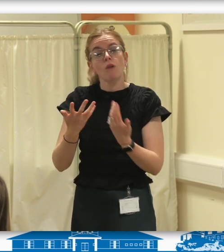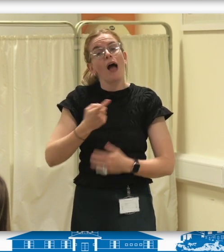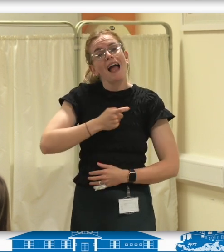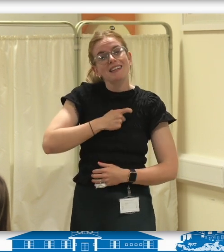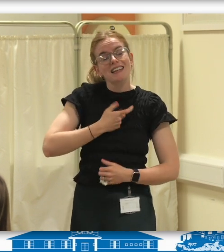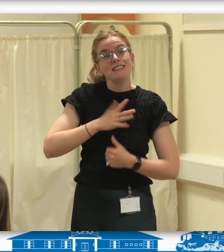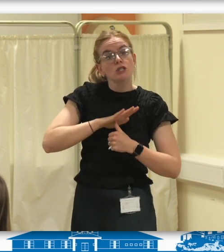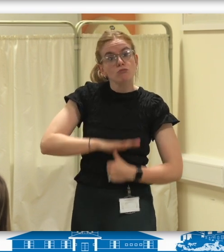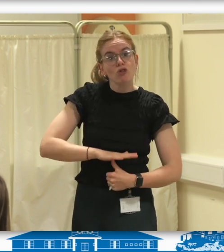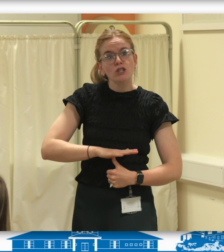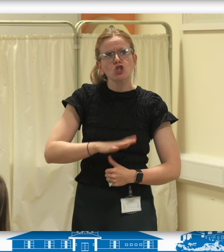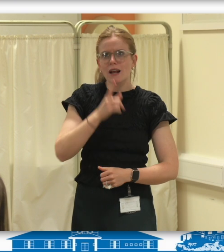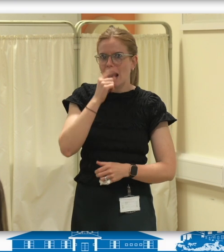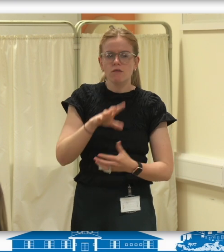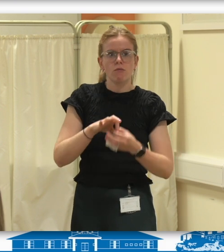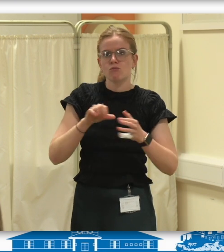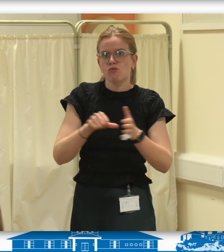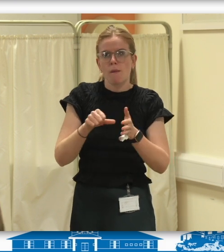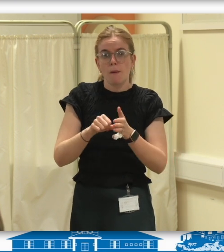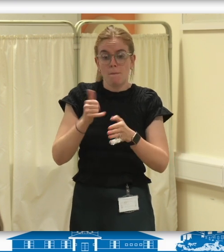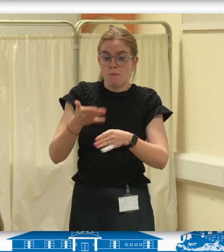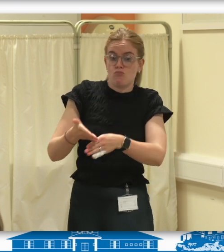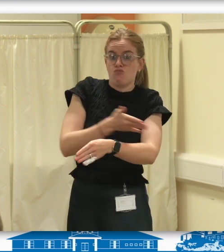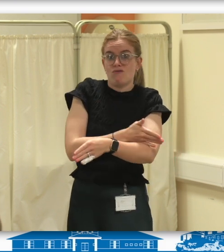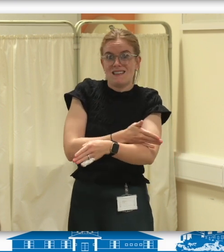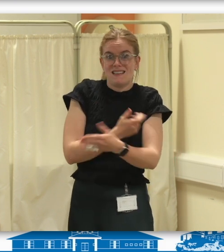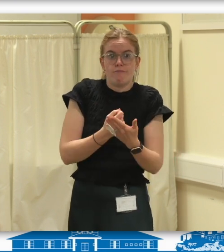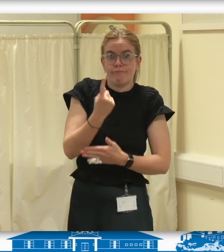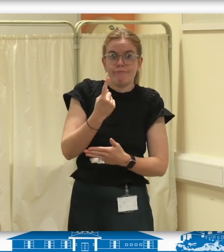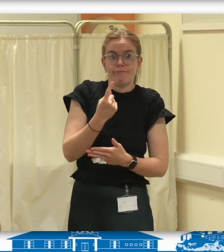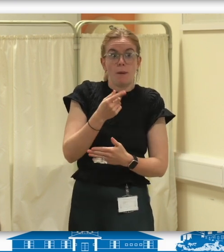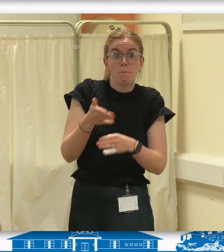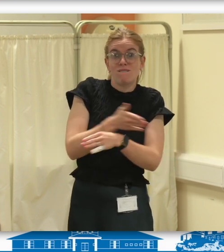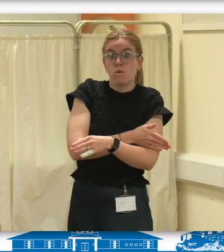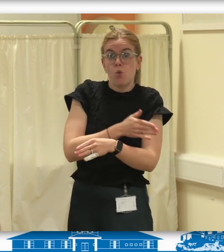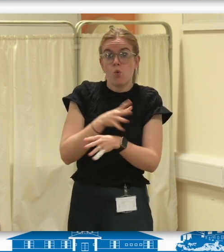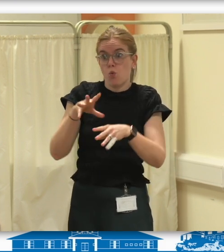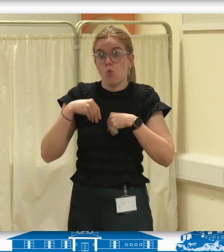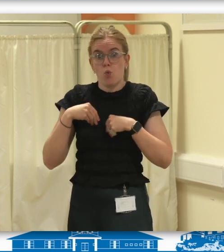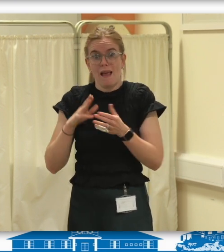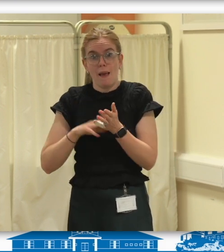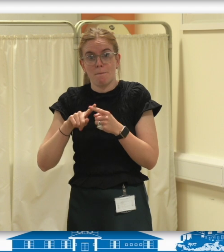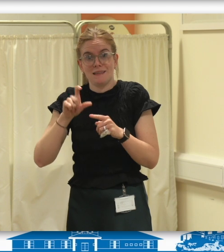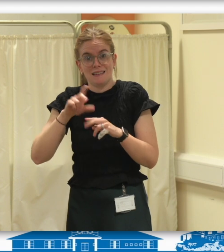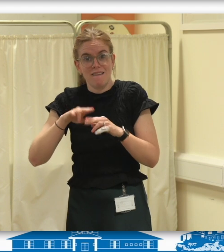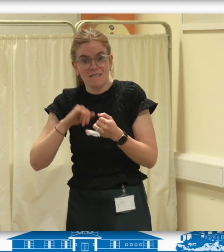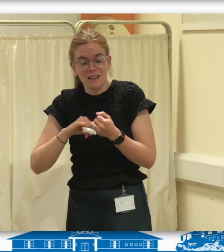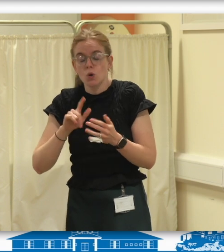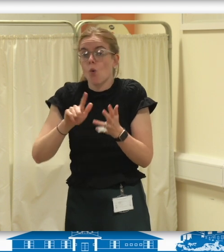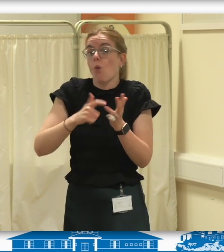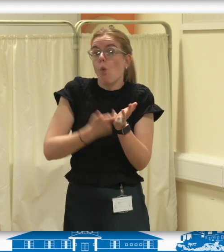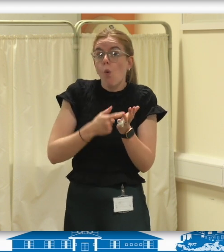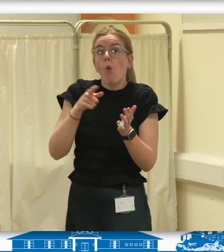become problematic. These might be pre-existing to the onset of fatigue or as the result of the impact of living with